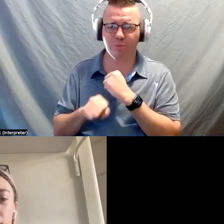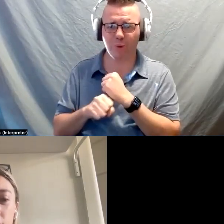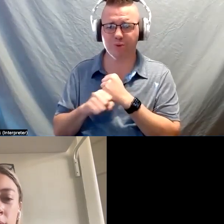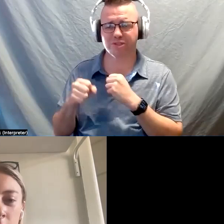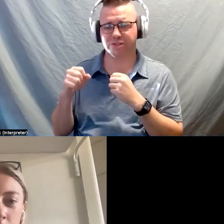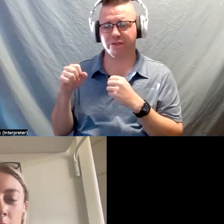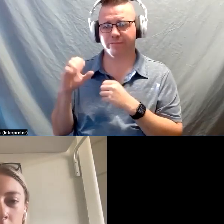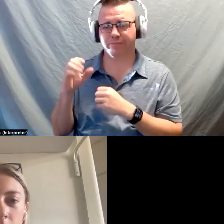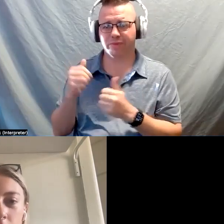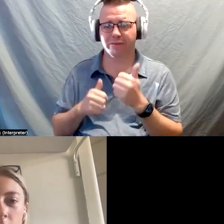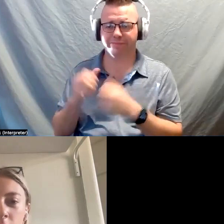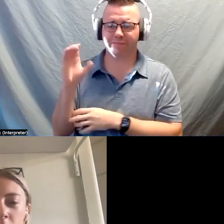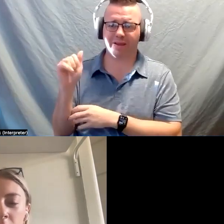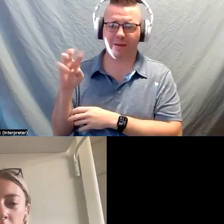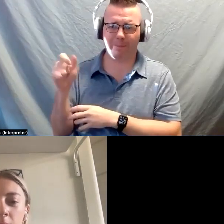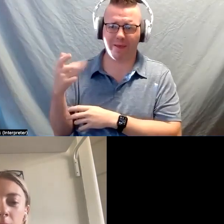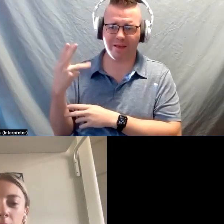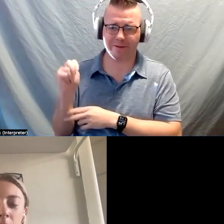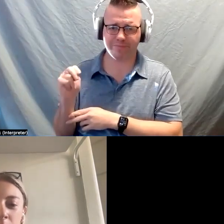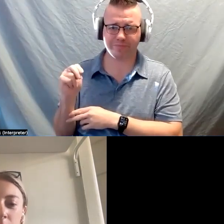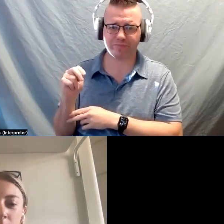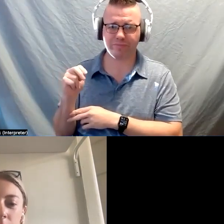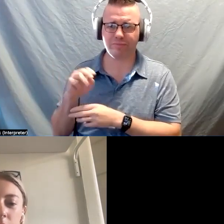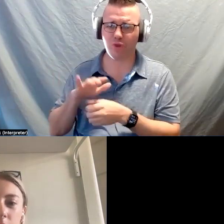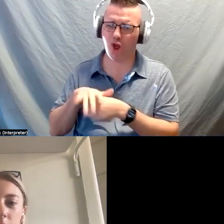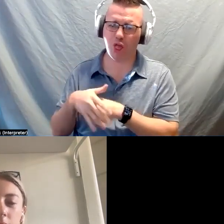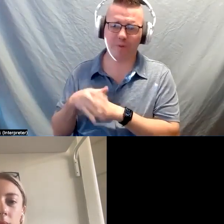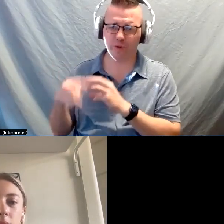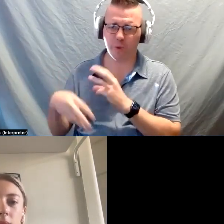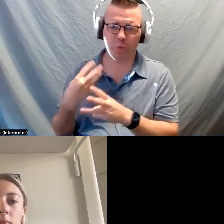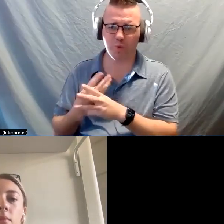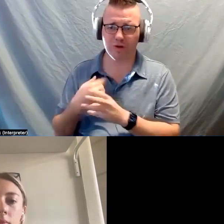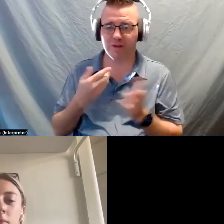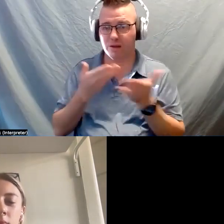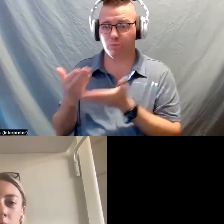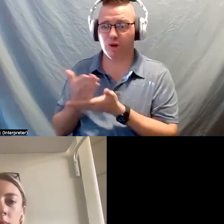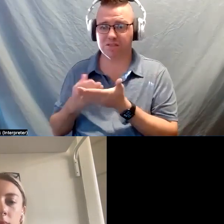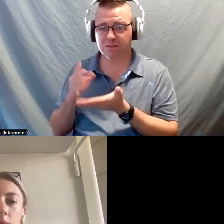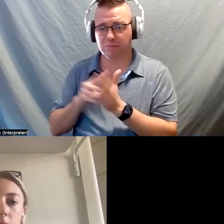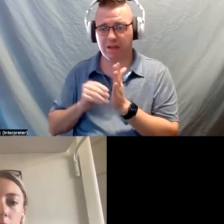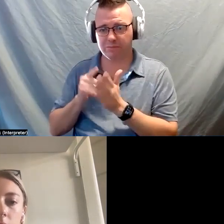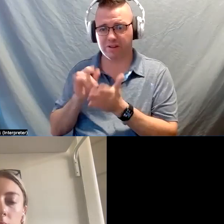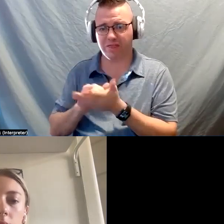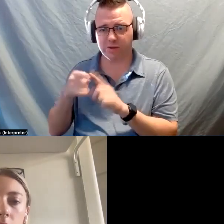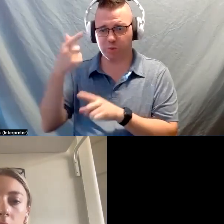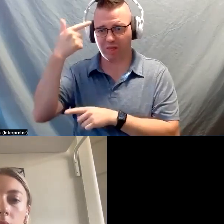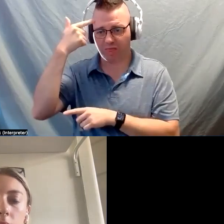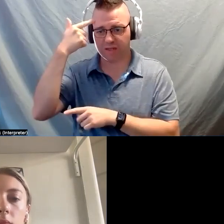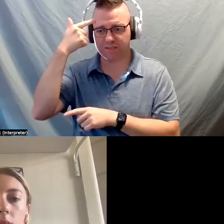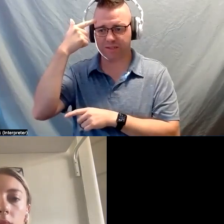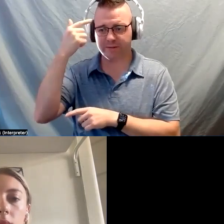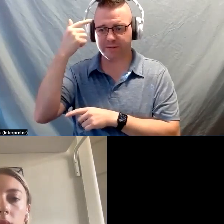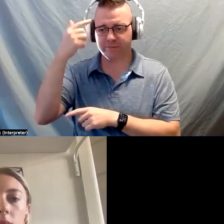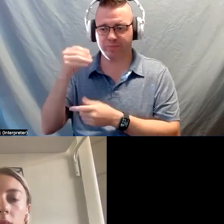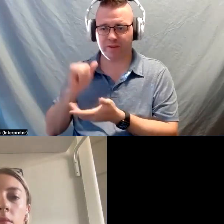over different cities in America, in Canada, Australia. I took copies back to London. It was the basis